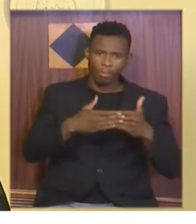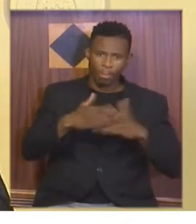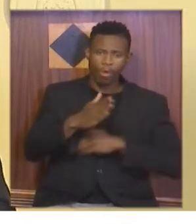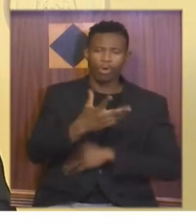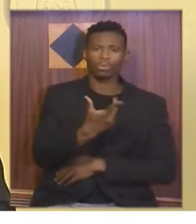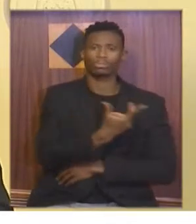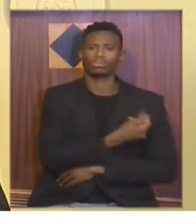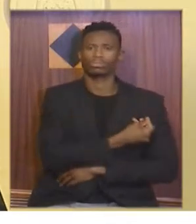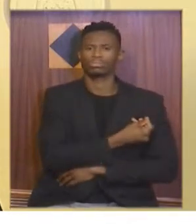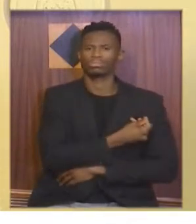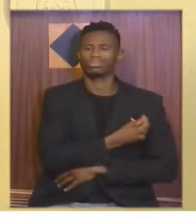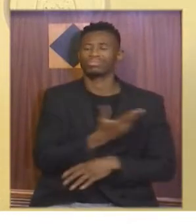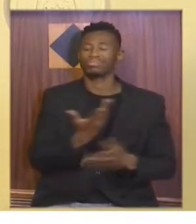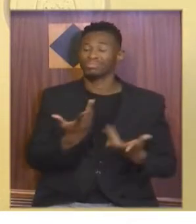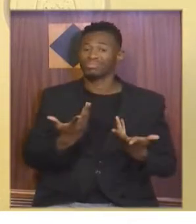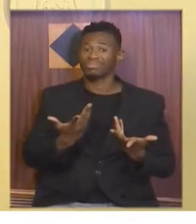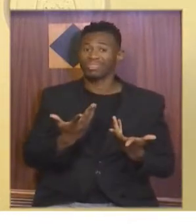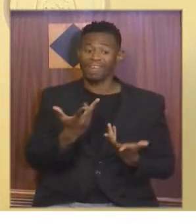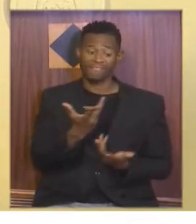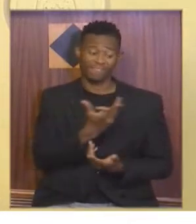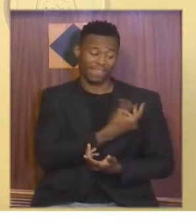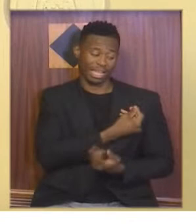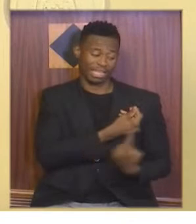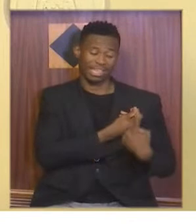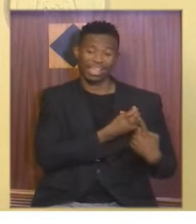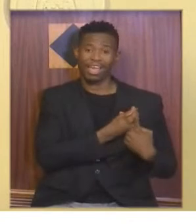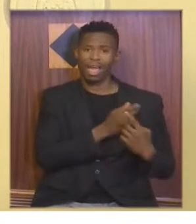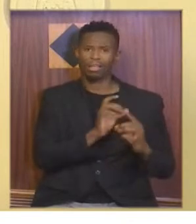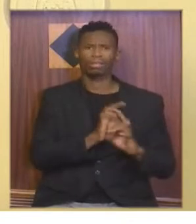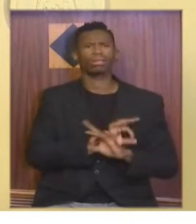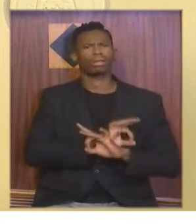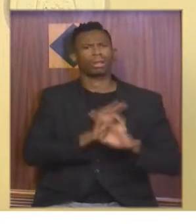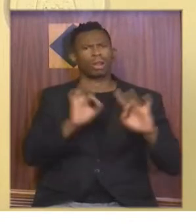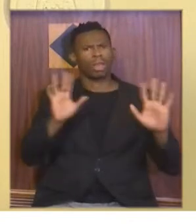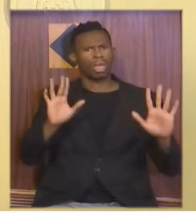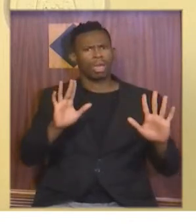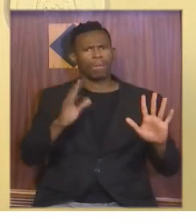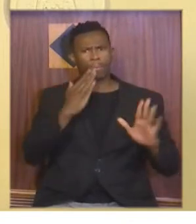vaccine has been shown to significantly reduce severe illness.